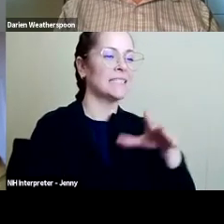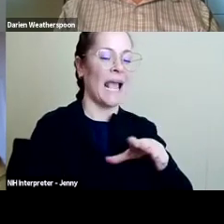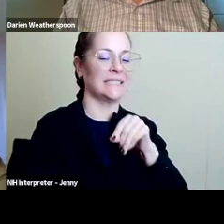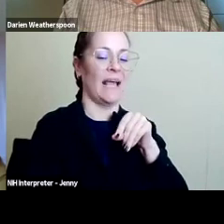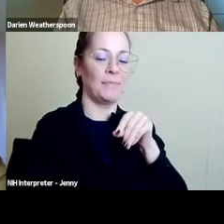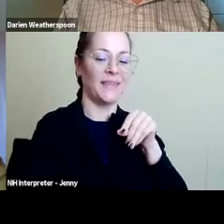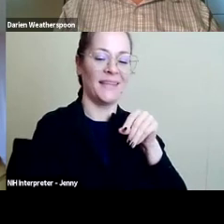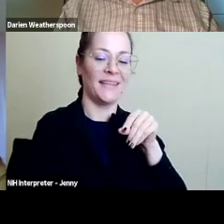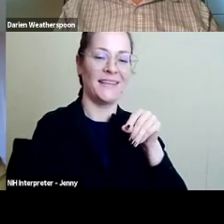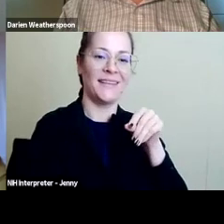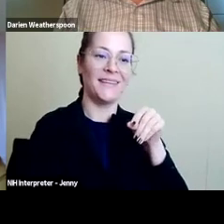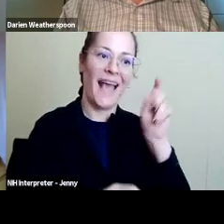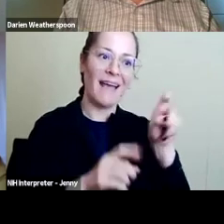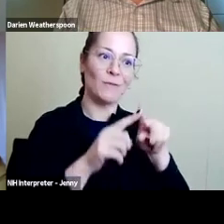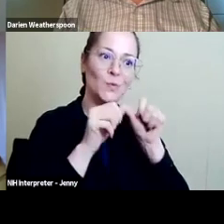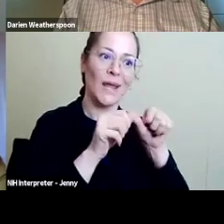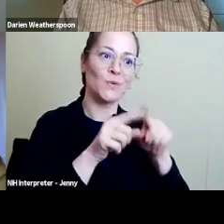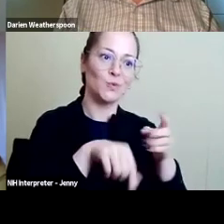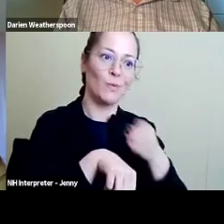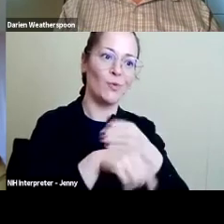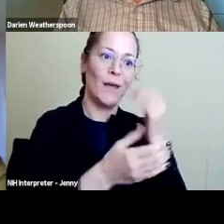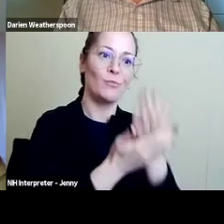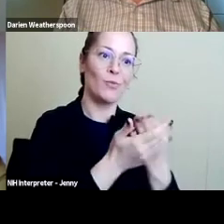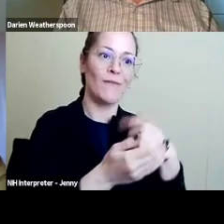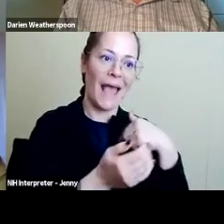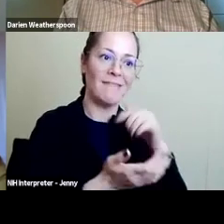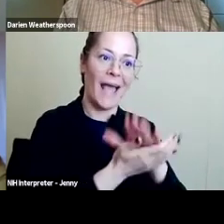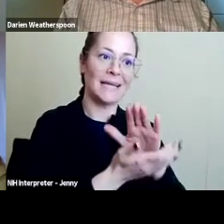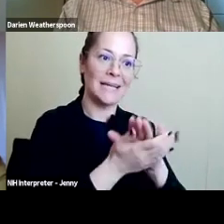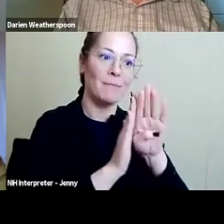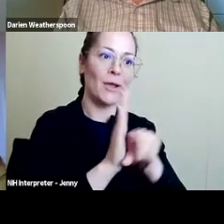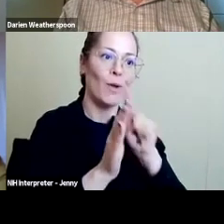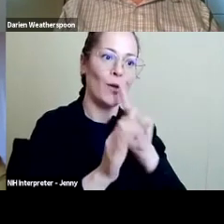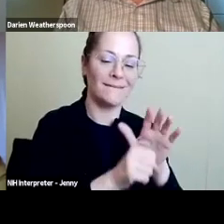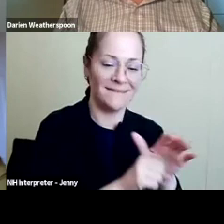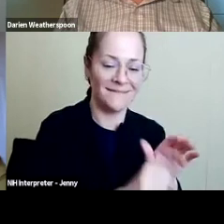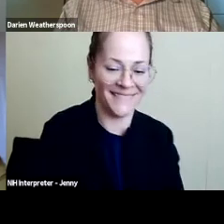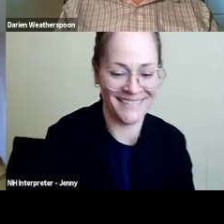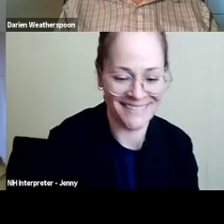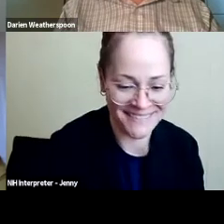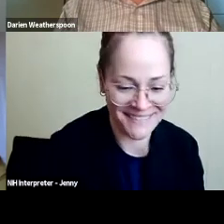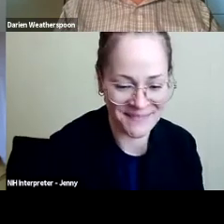I need to continue to go to school in order to prove that, you know, I have the academic background to succeed.